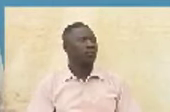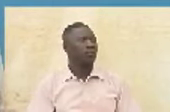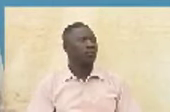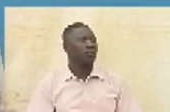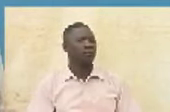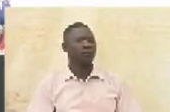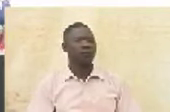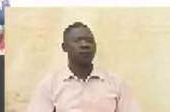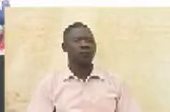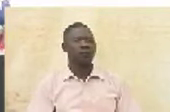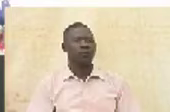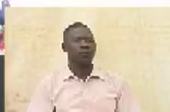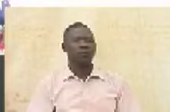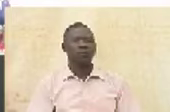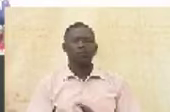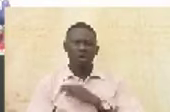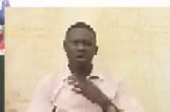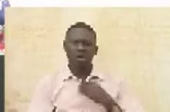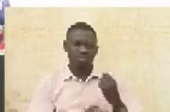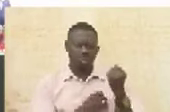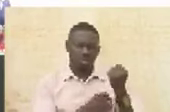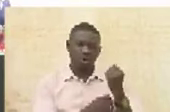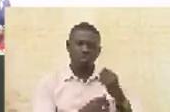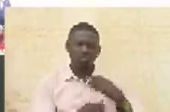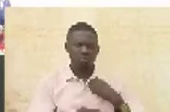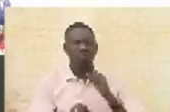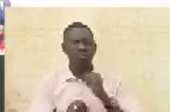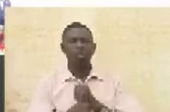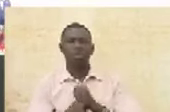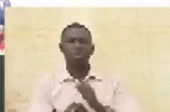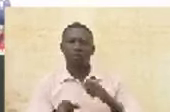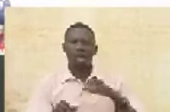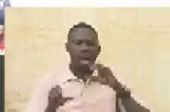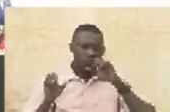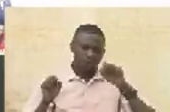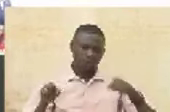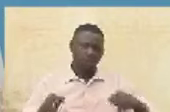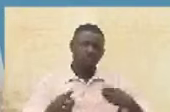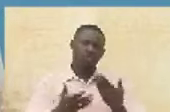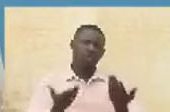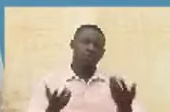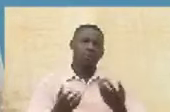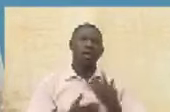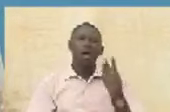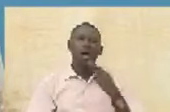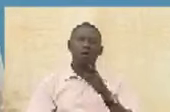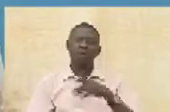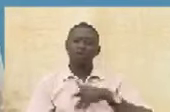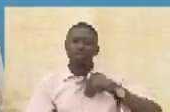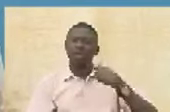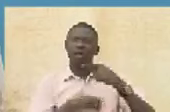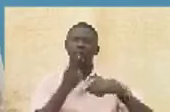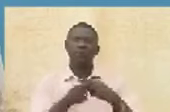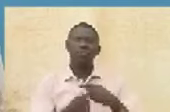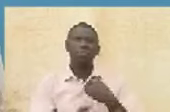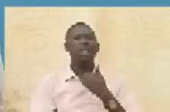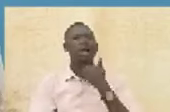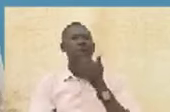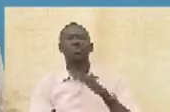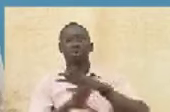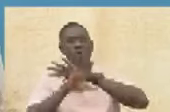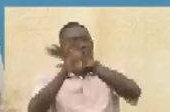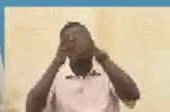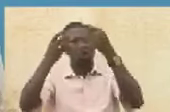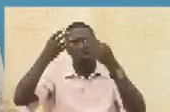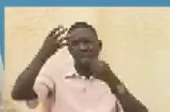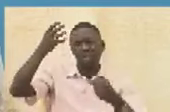You will have extra superpowers to be able to become a witch or wizard. How did you feel about being asked all these